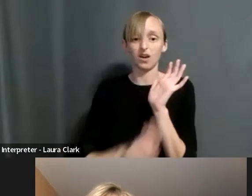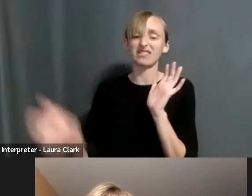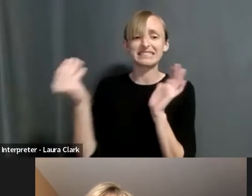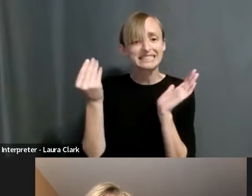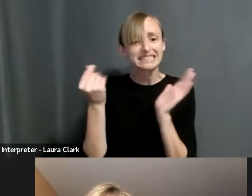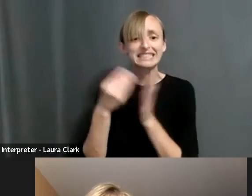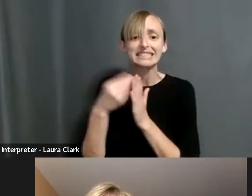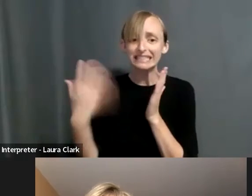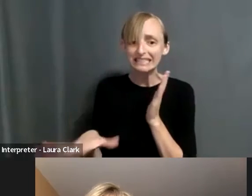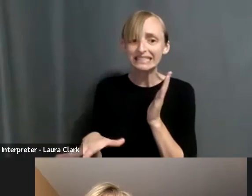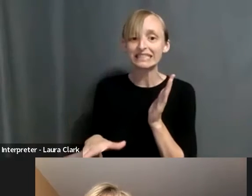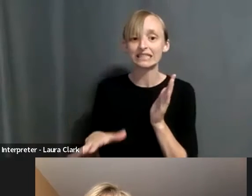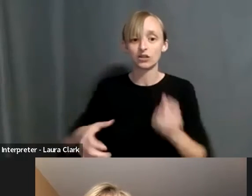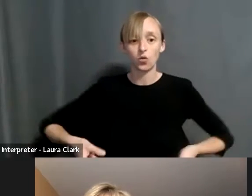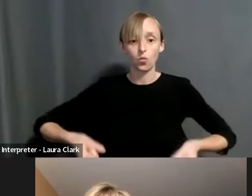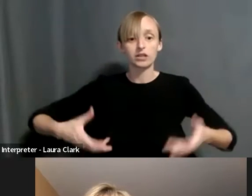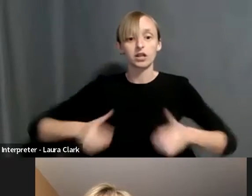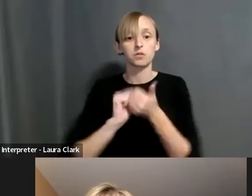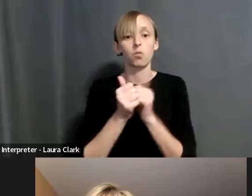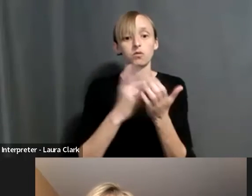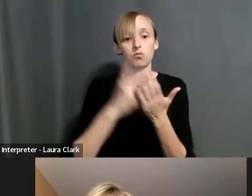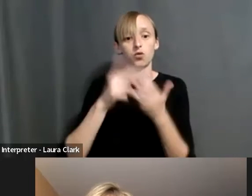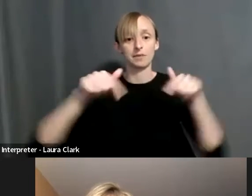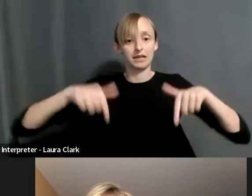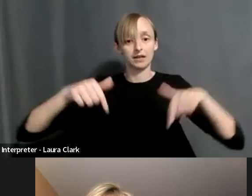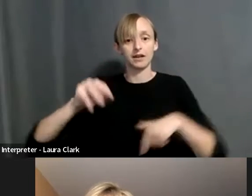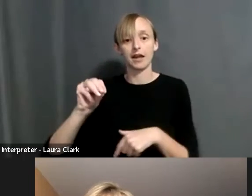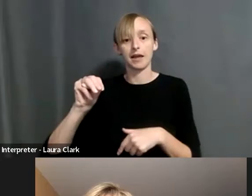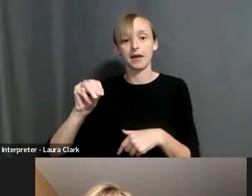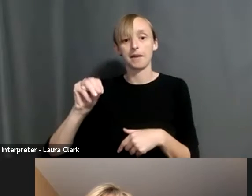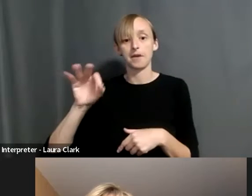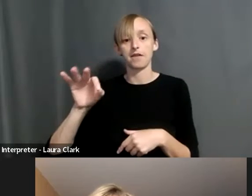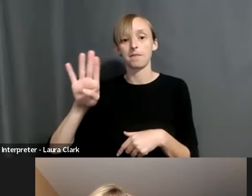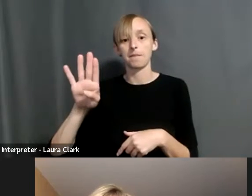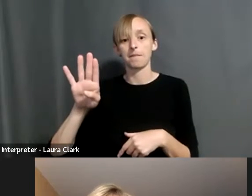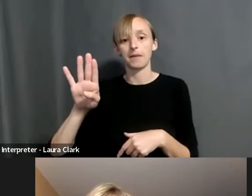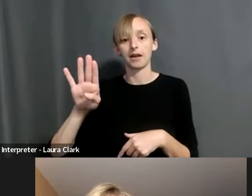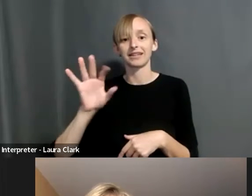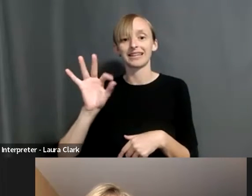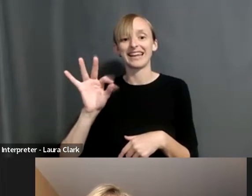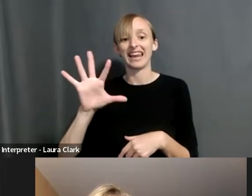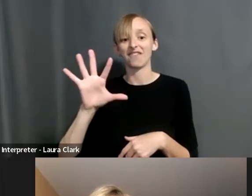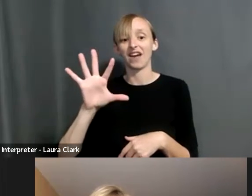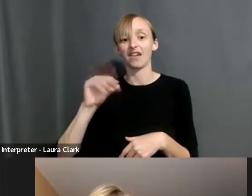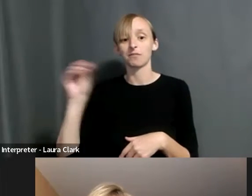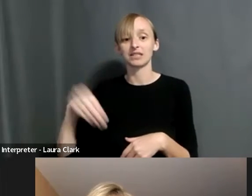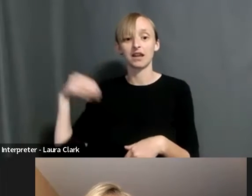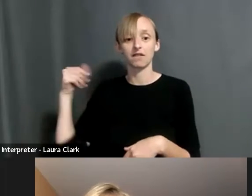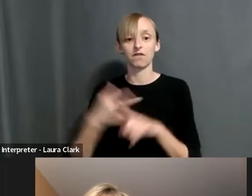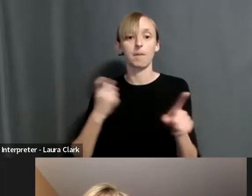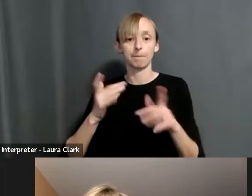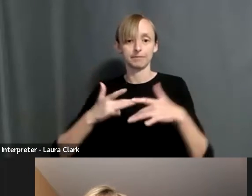the wheelchair sports program at Mary Free Bed is 95% supported by